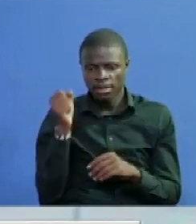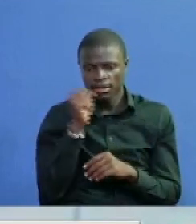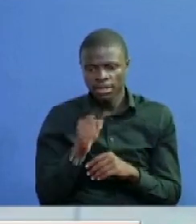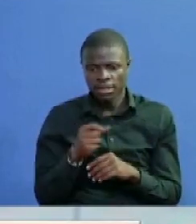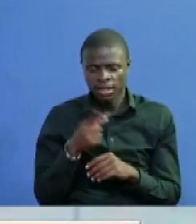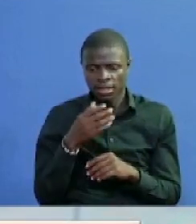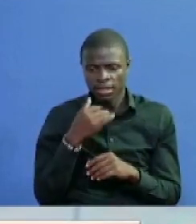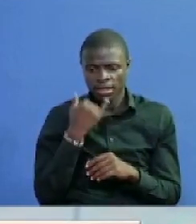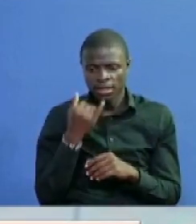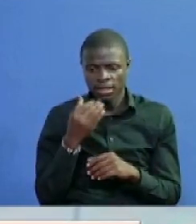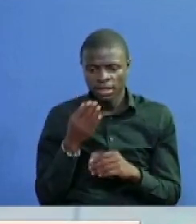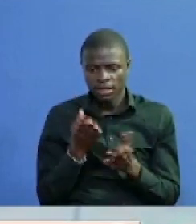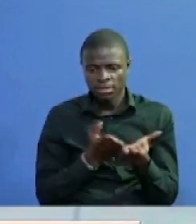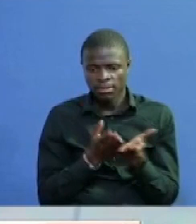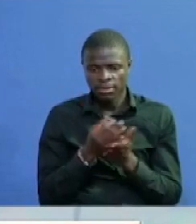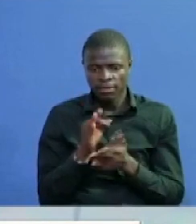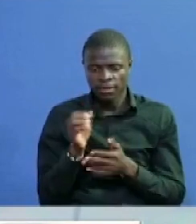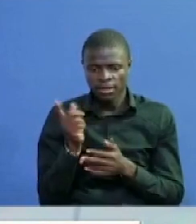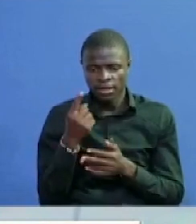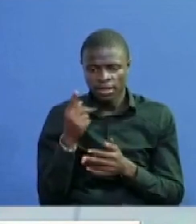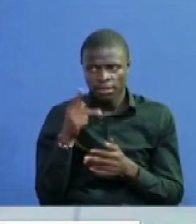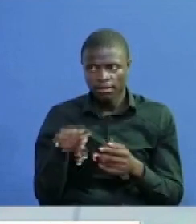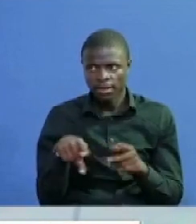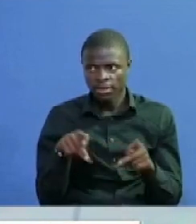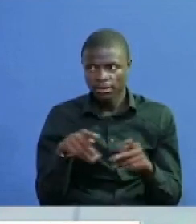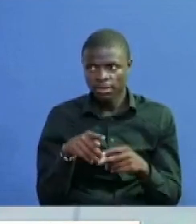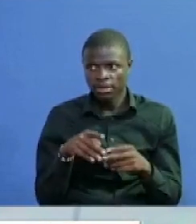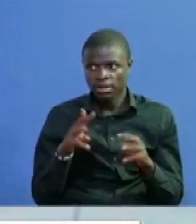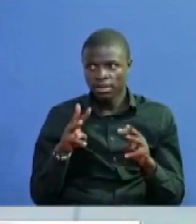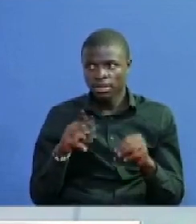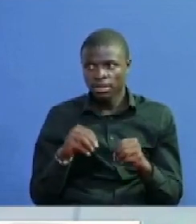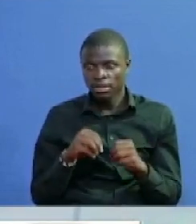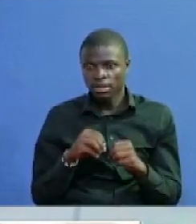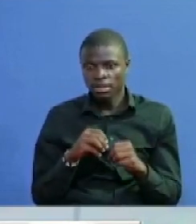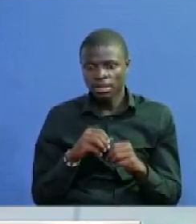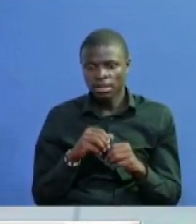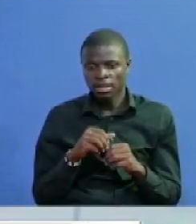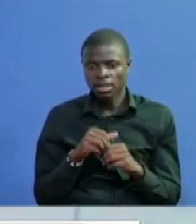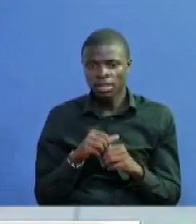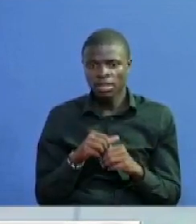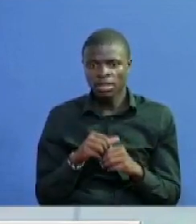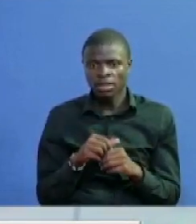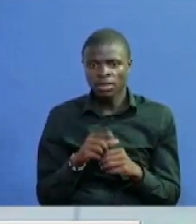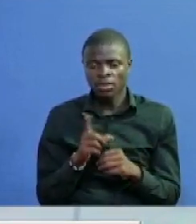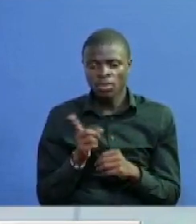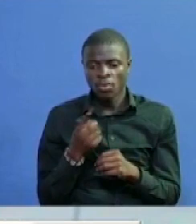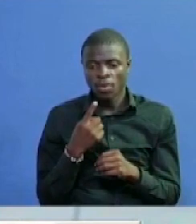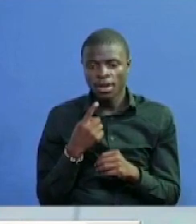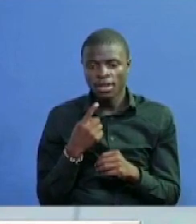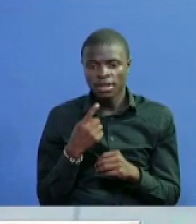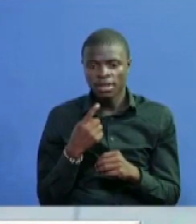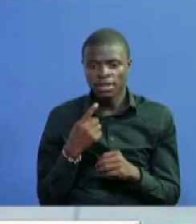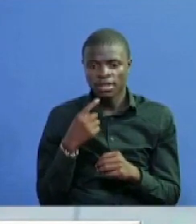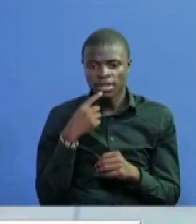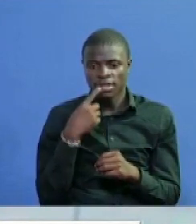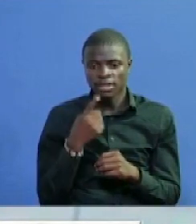the basis on which anybody, leave alone Azimio, anybody, nobody needs to protest. One just needs to say,